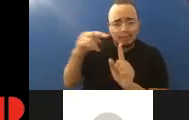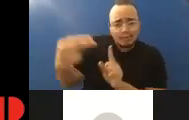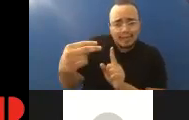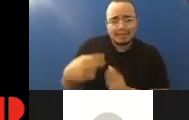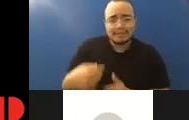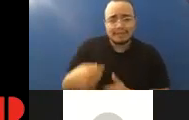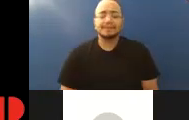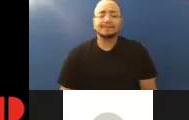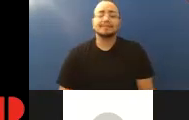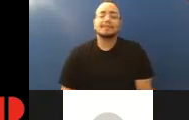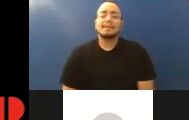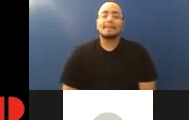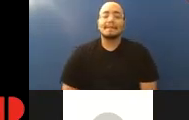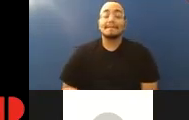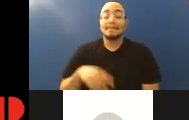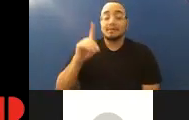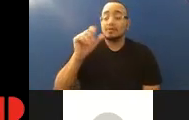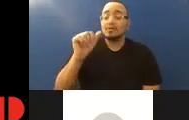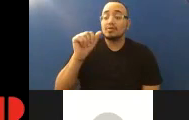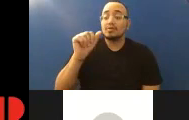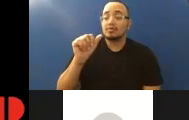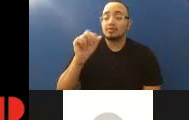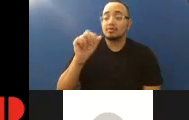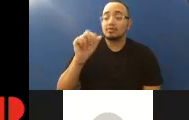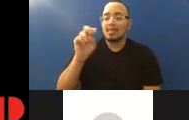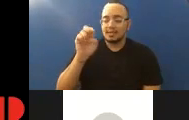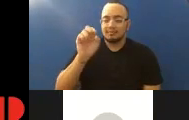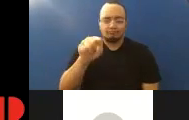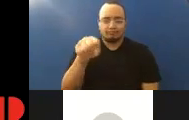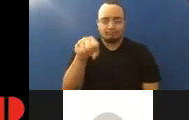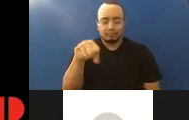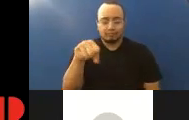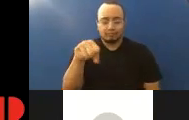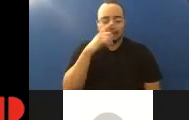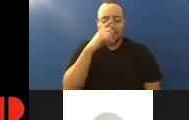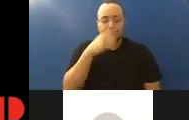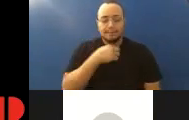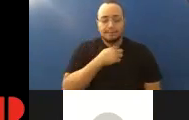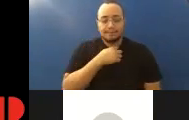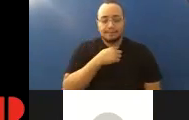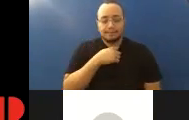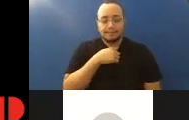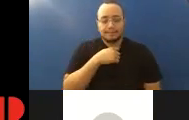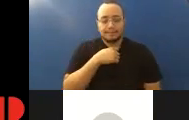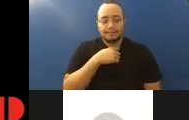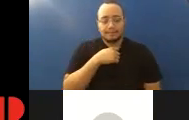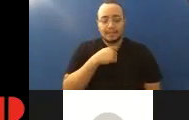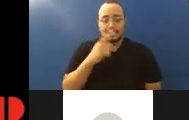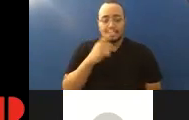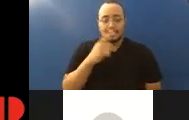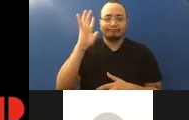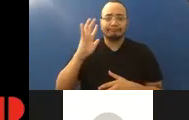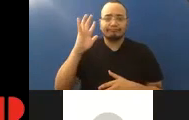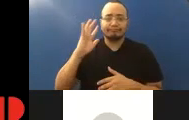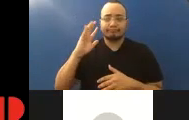Absolutely. going inside of the prisons, dealing with our brothers behind the wall, I mean, there's definitely generational